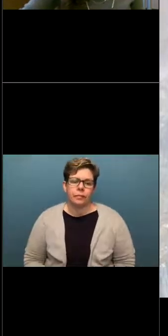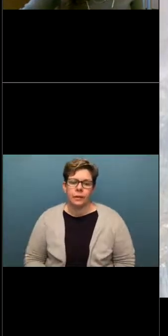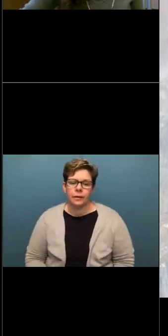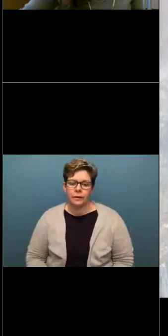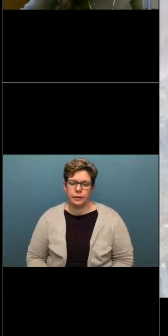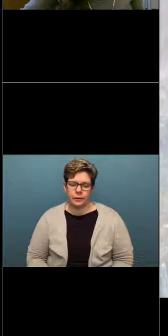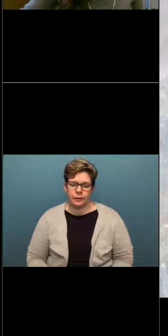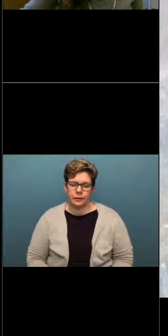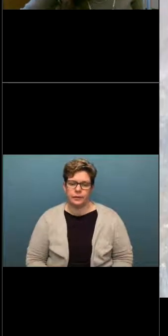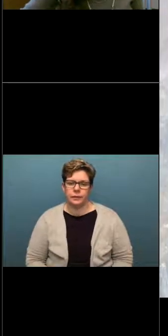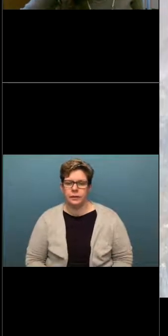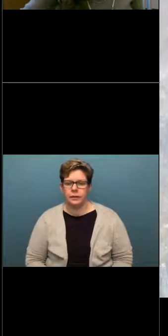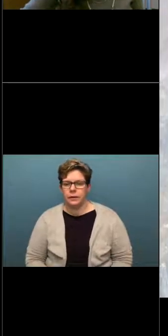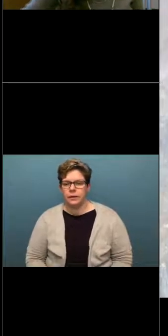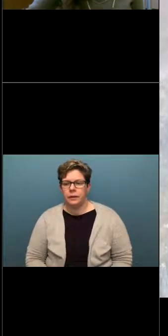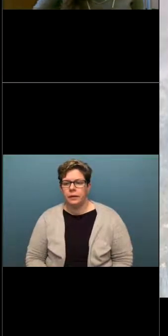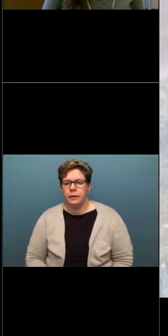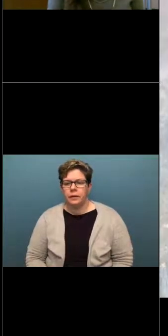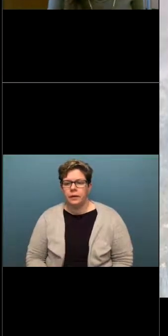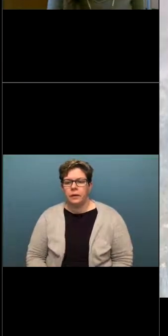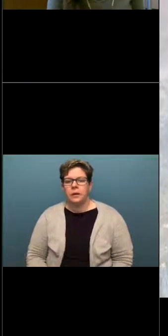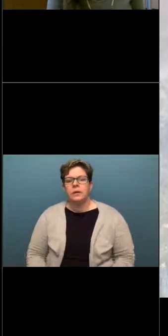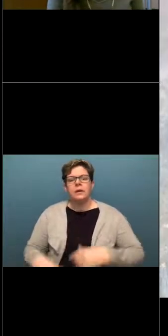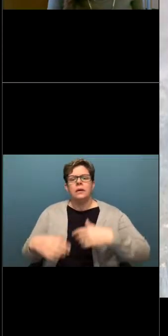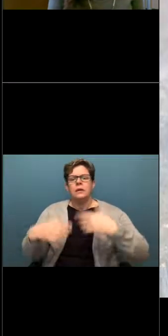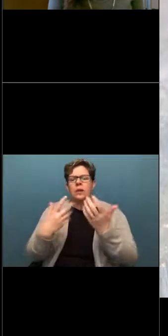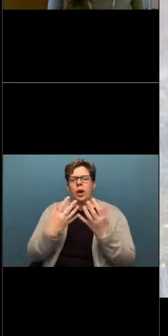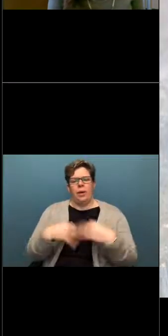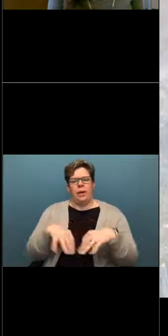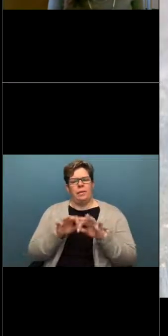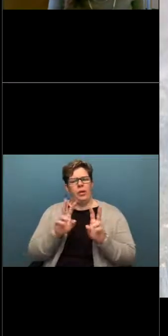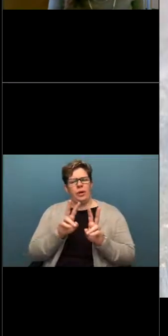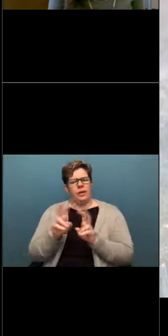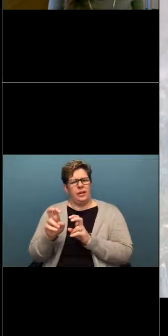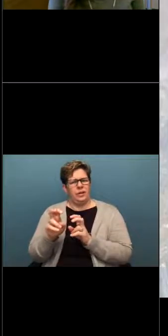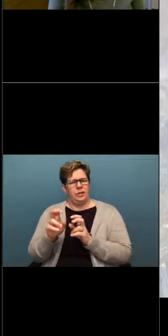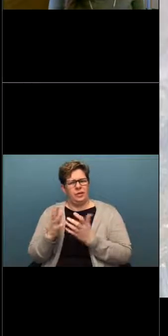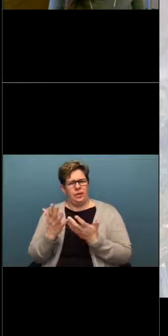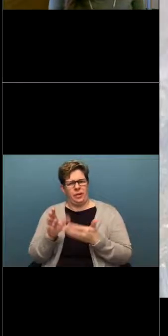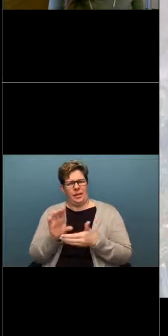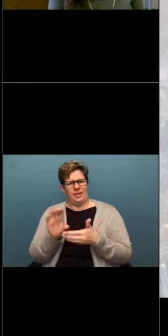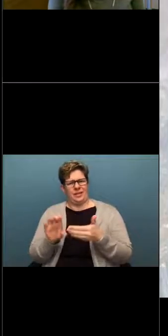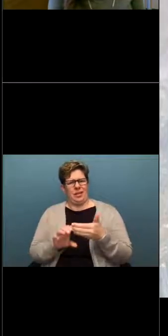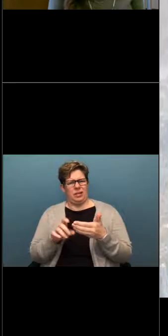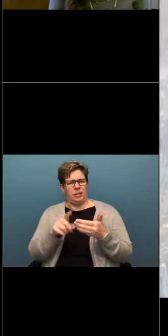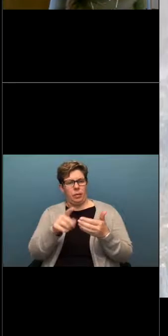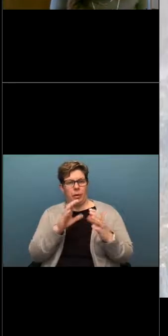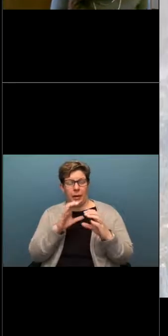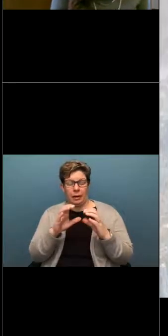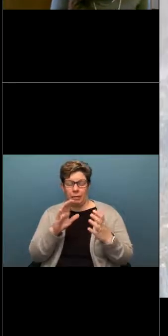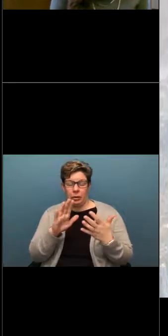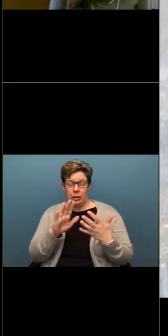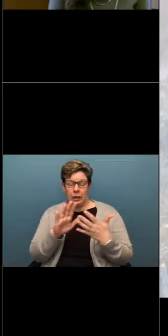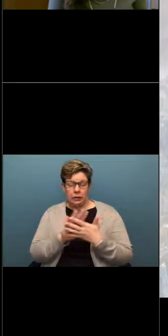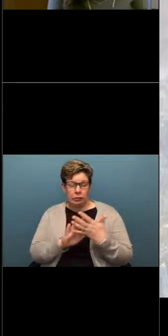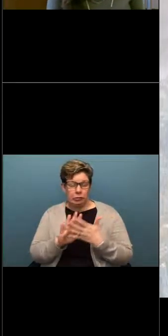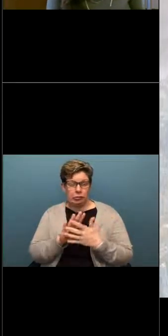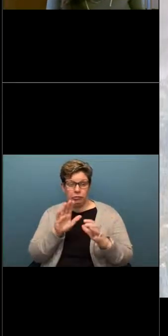what are important issues that result in this, and what's really at stake? What are the consequences when we're talking about all of these